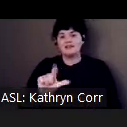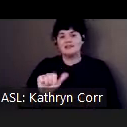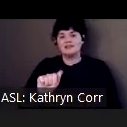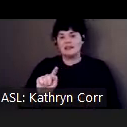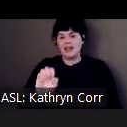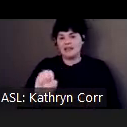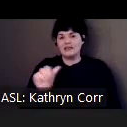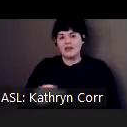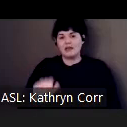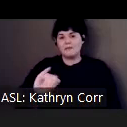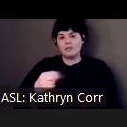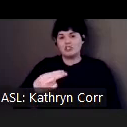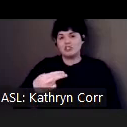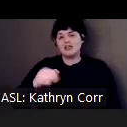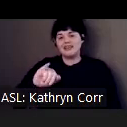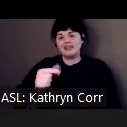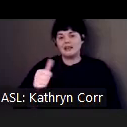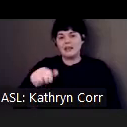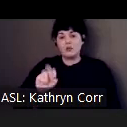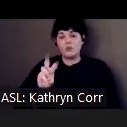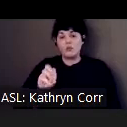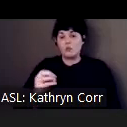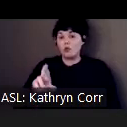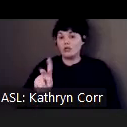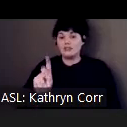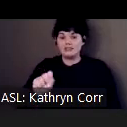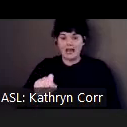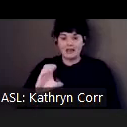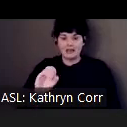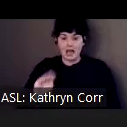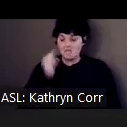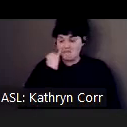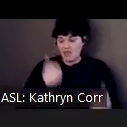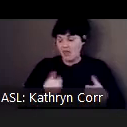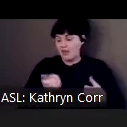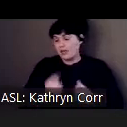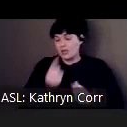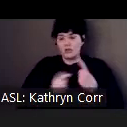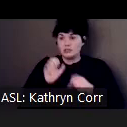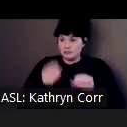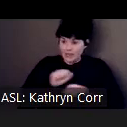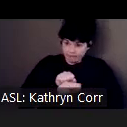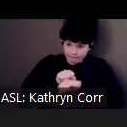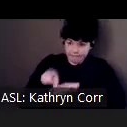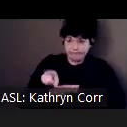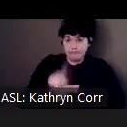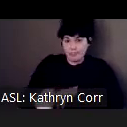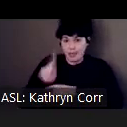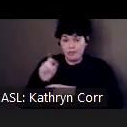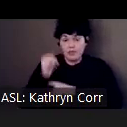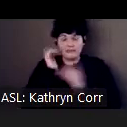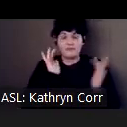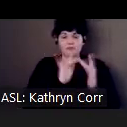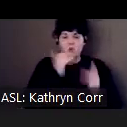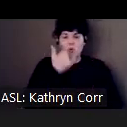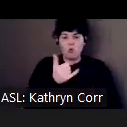cleanslate@michiganworks.com, where questions can be emailed about it. If you call the 800 number, then